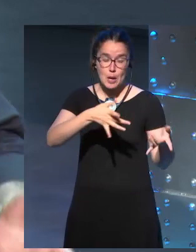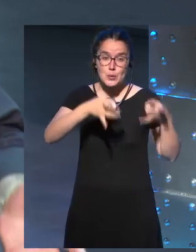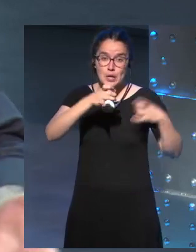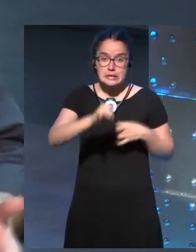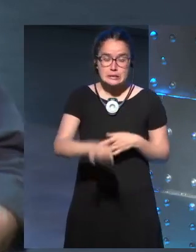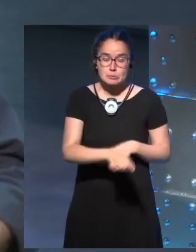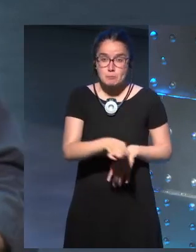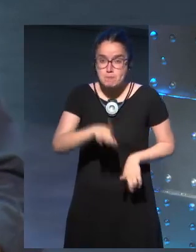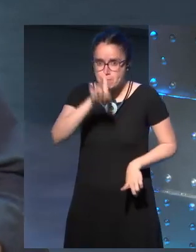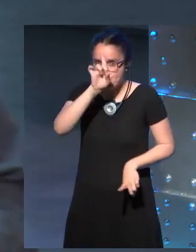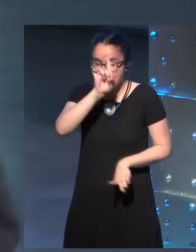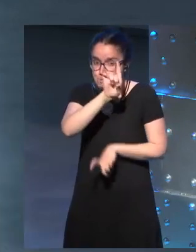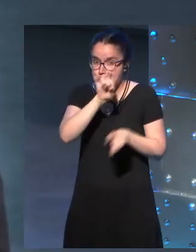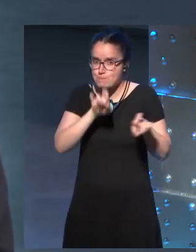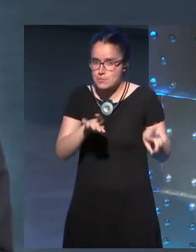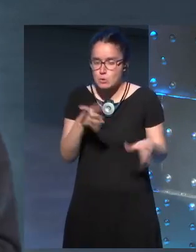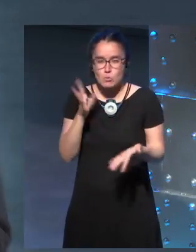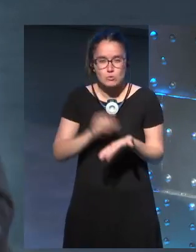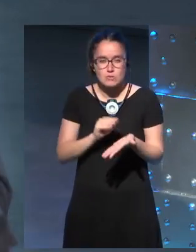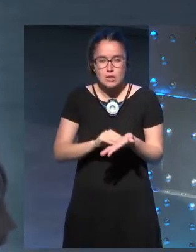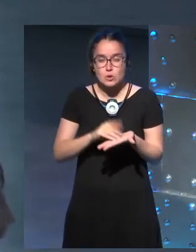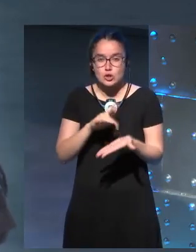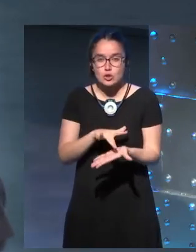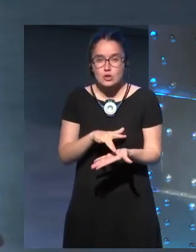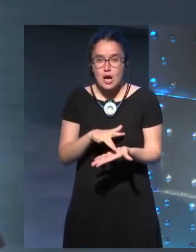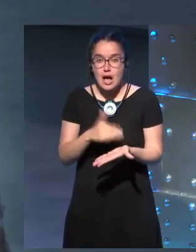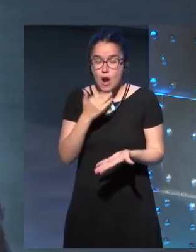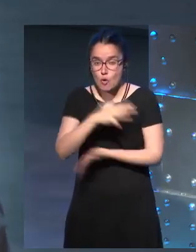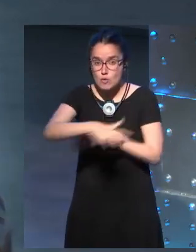something violent happens in a game, we think, oh great, there's a fight,